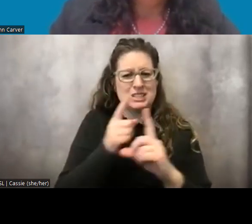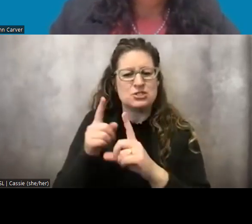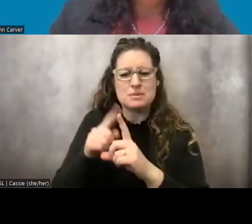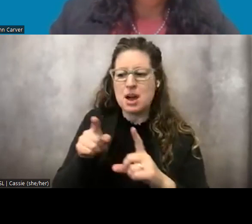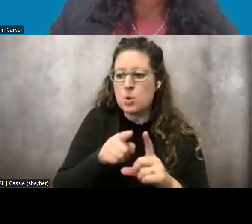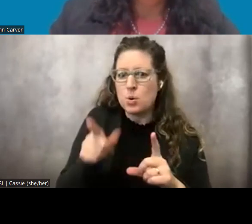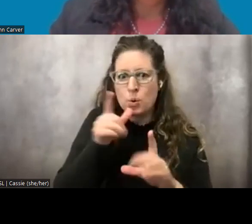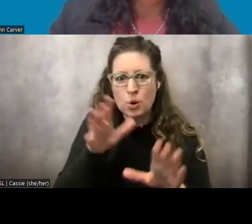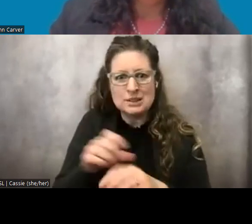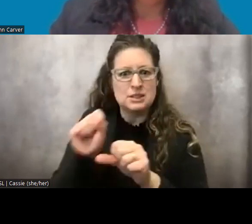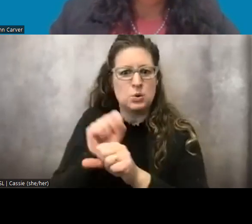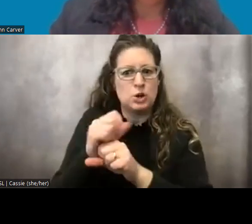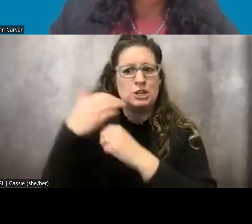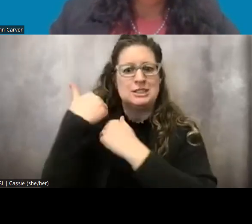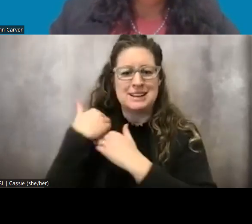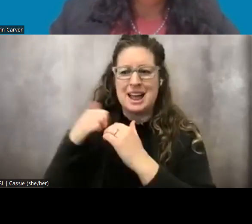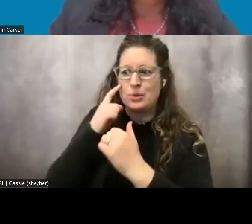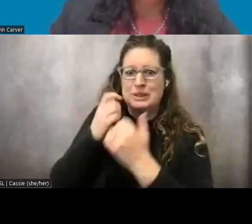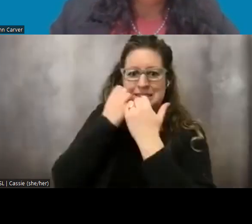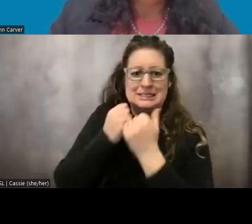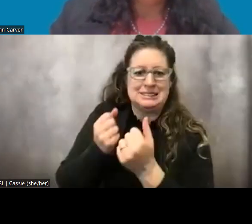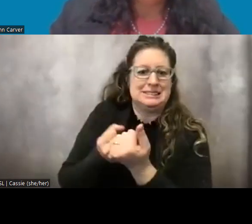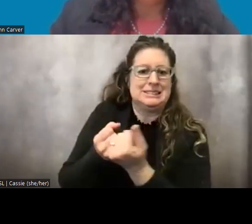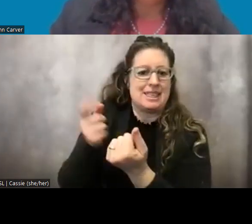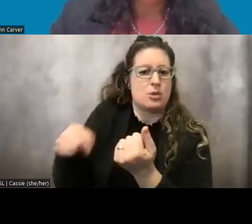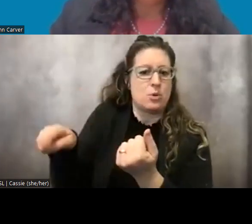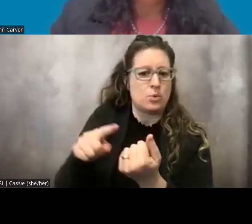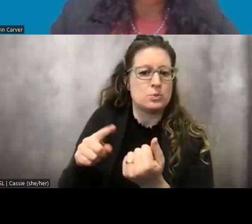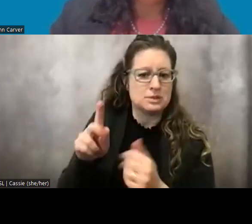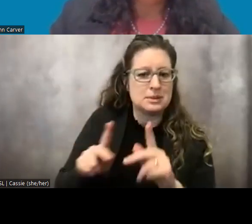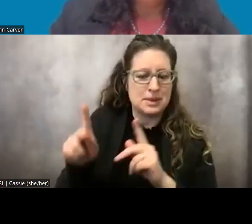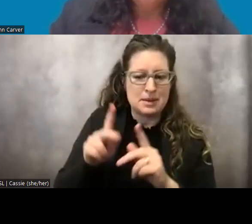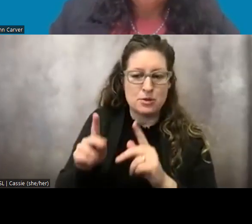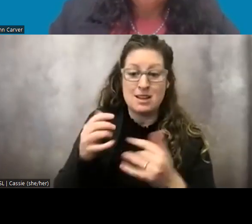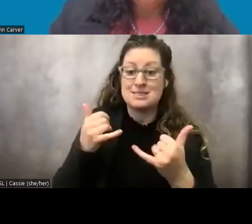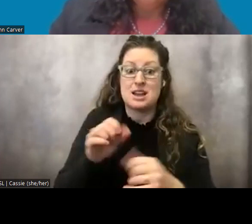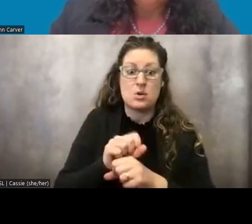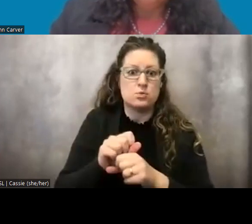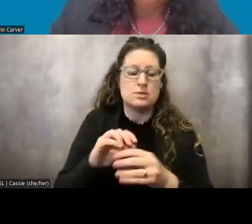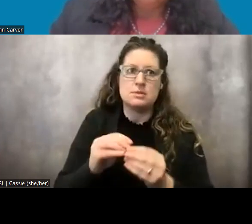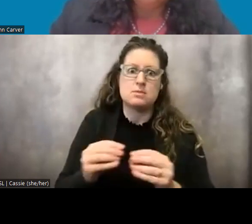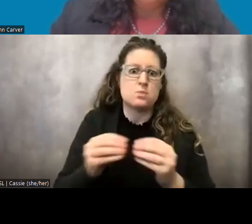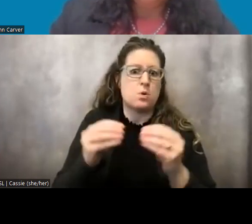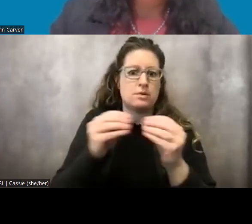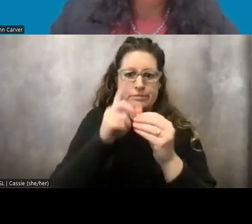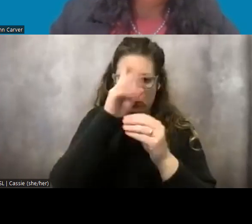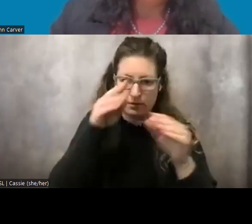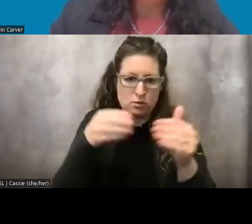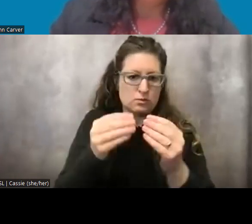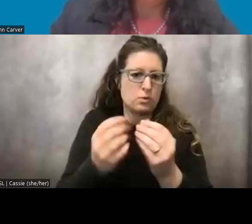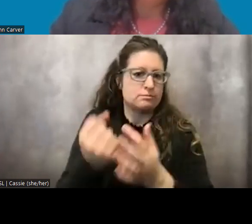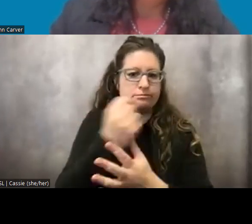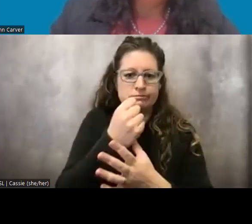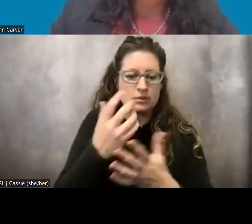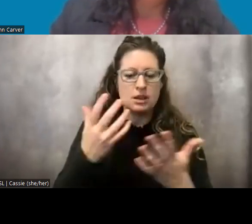that's across sectors. So I think the need has become even more amplified. And honestly, anytime someone is willing to pause and